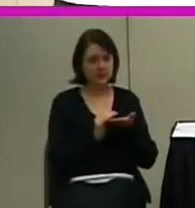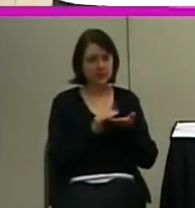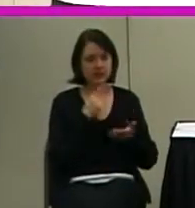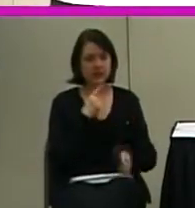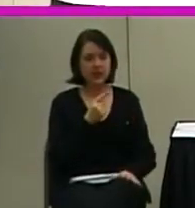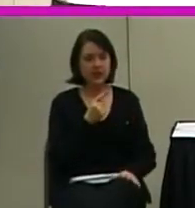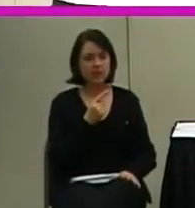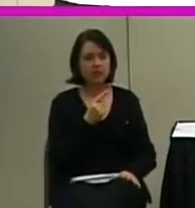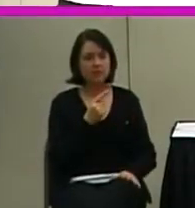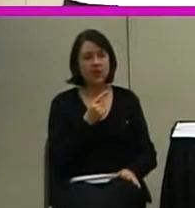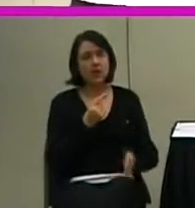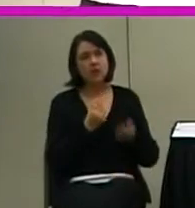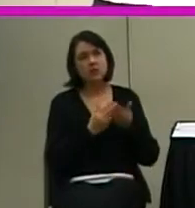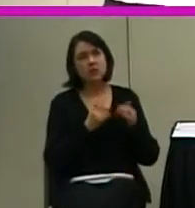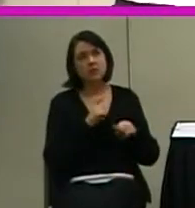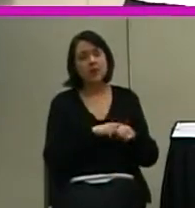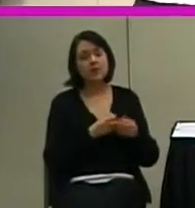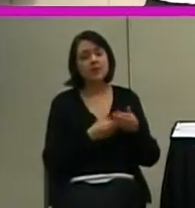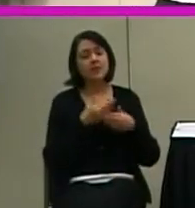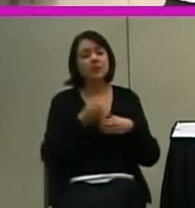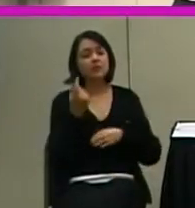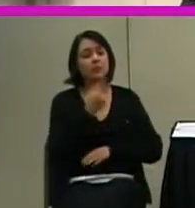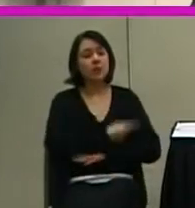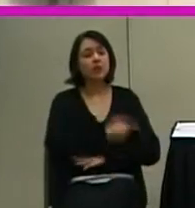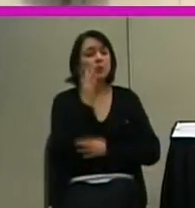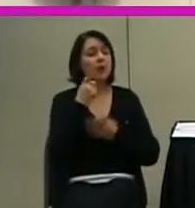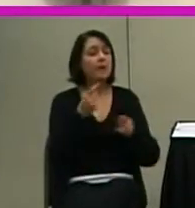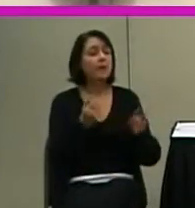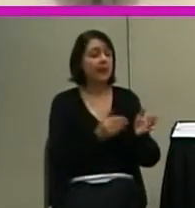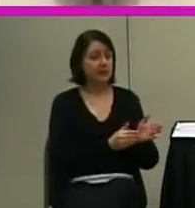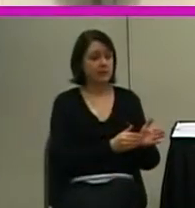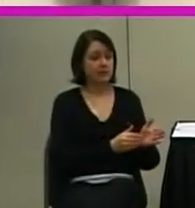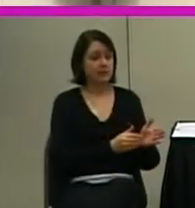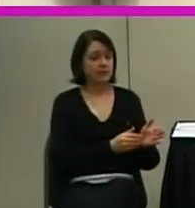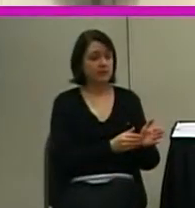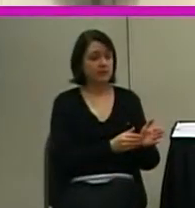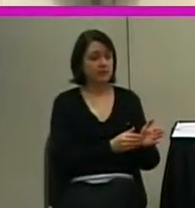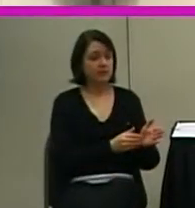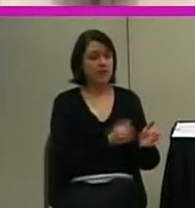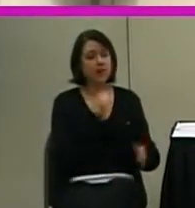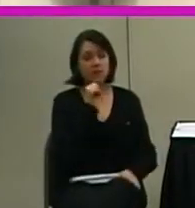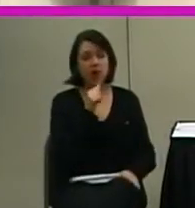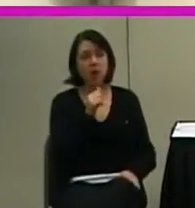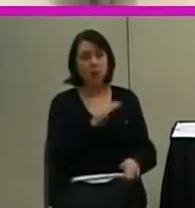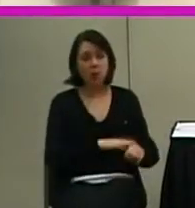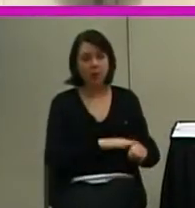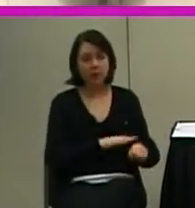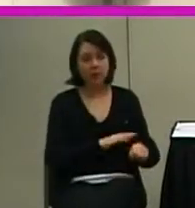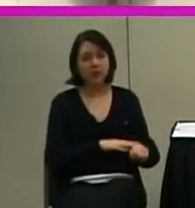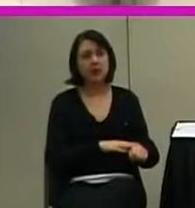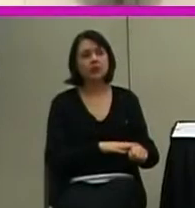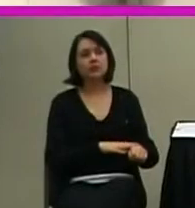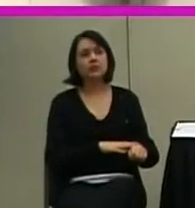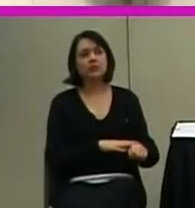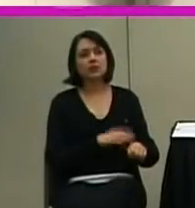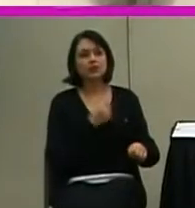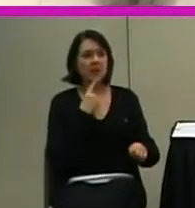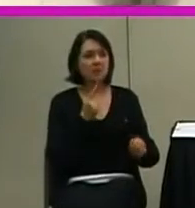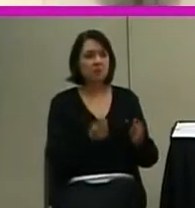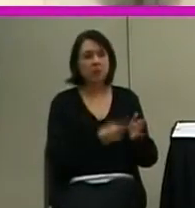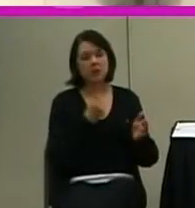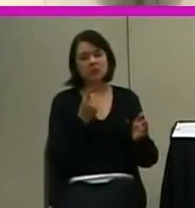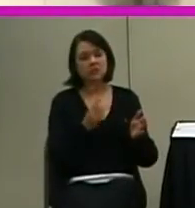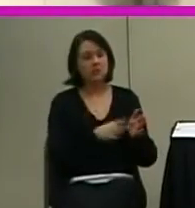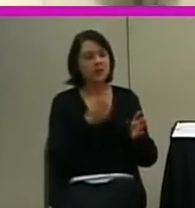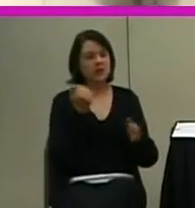then I say, sometime in the next few days, it's coming again. And I don't do as much of my it's coming. I just say that maybe once a